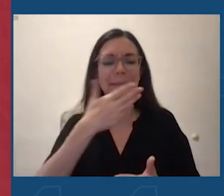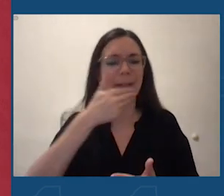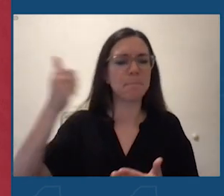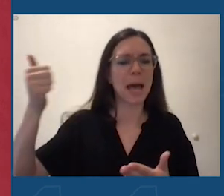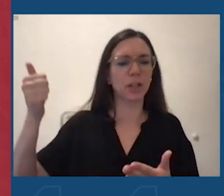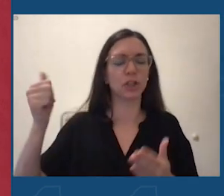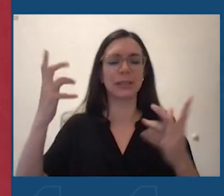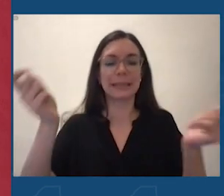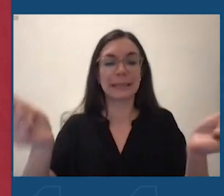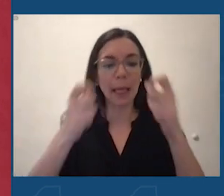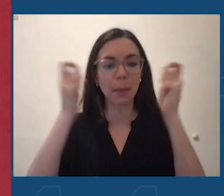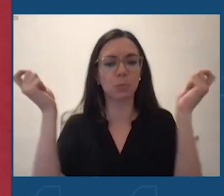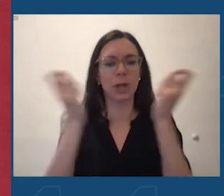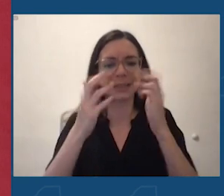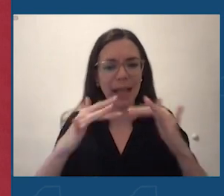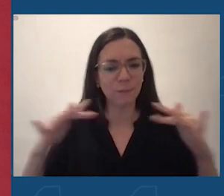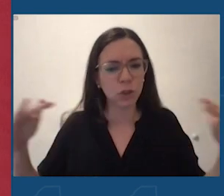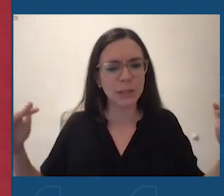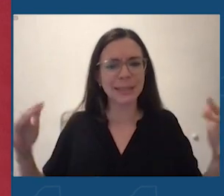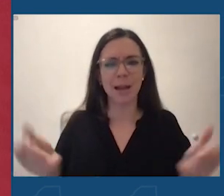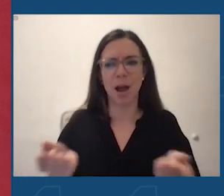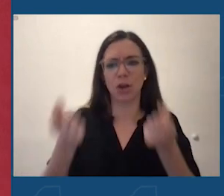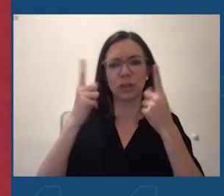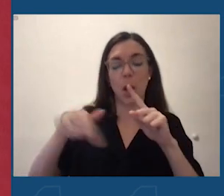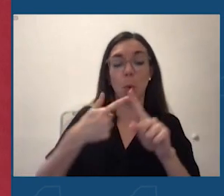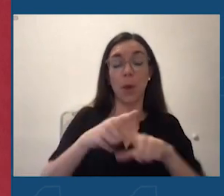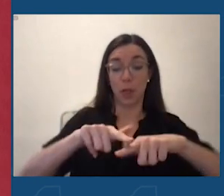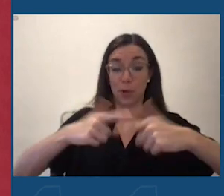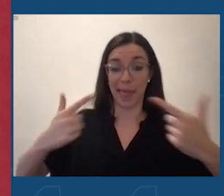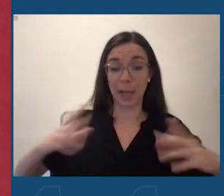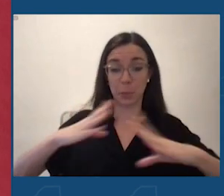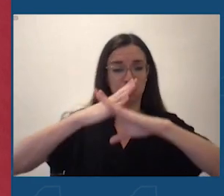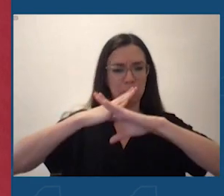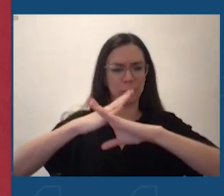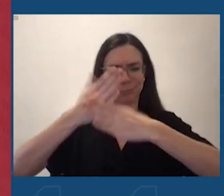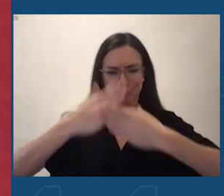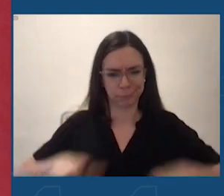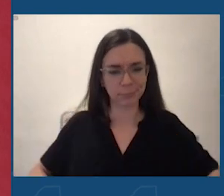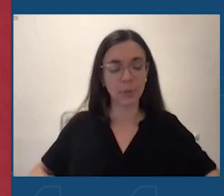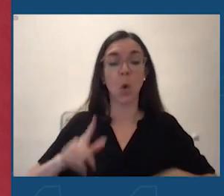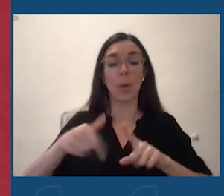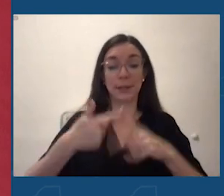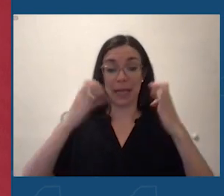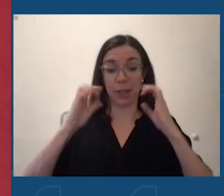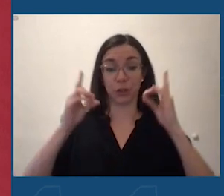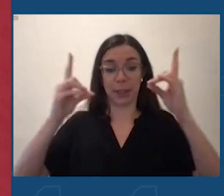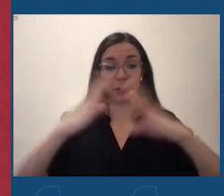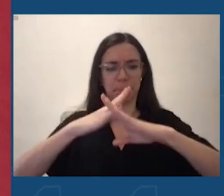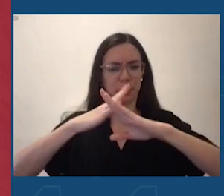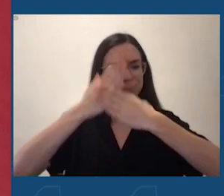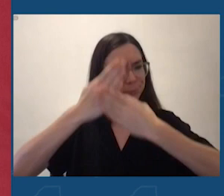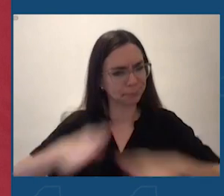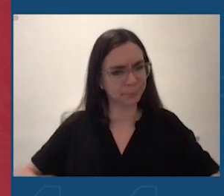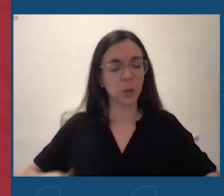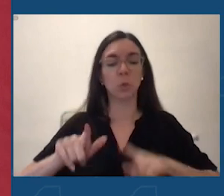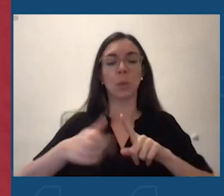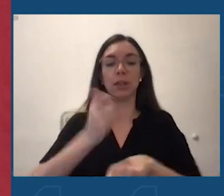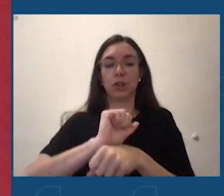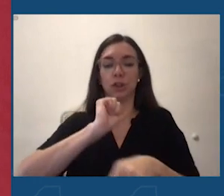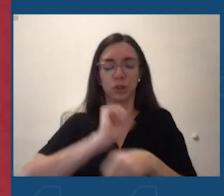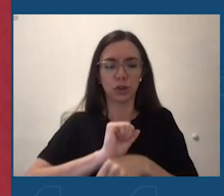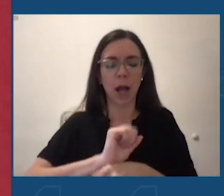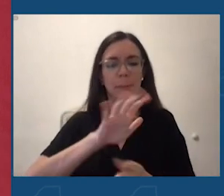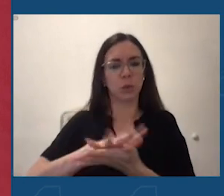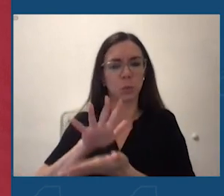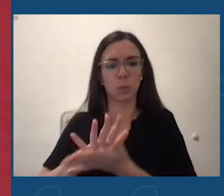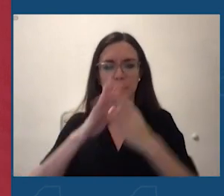diversity. It understands when there's language barriers, we break them down. When there's education barriers, we break them down. When there's job school barriers, we break them down.